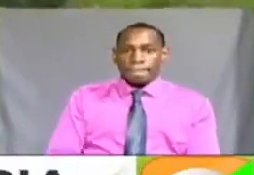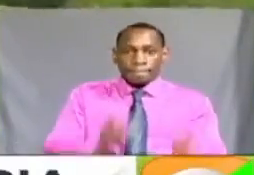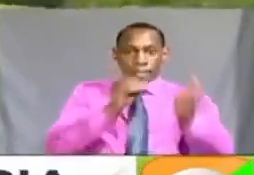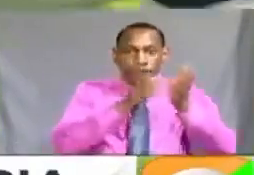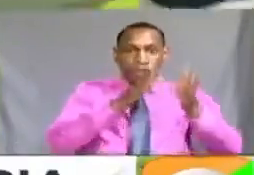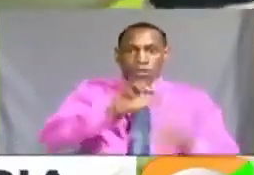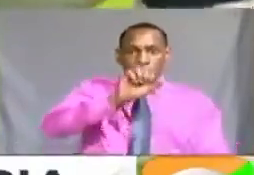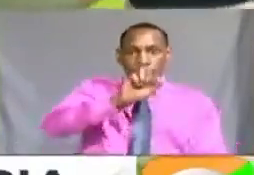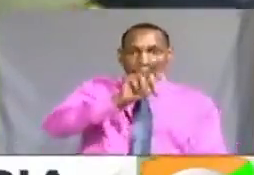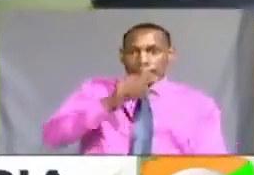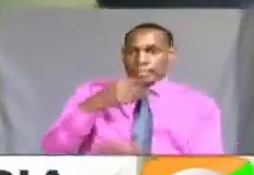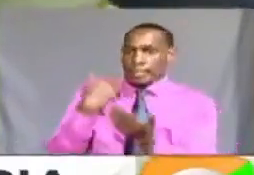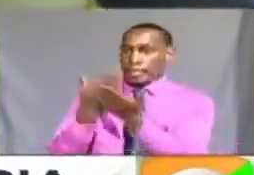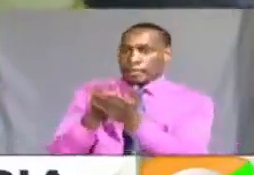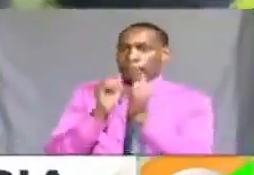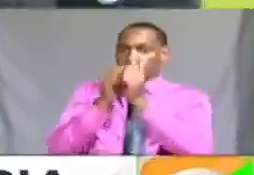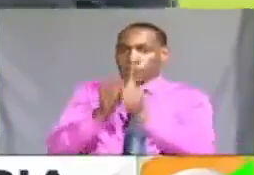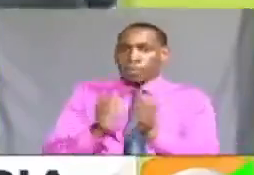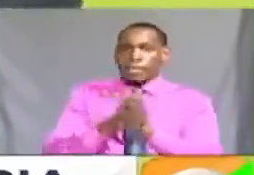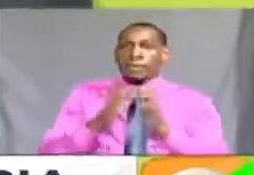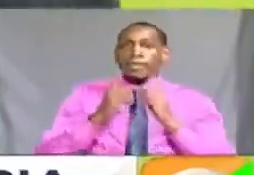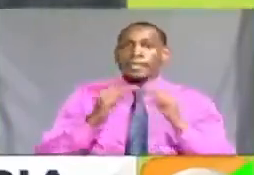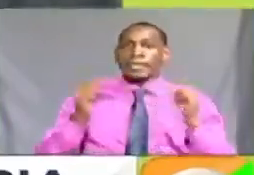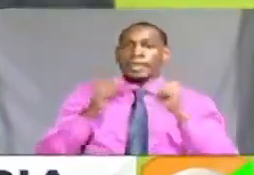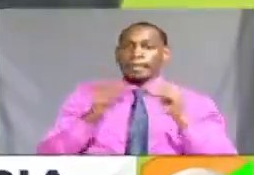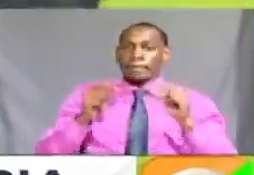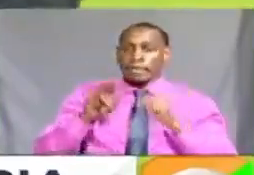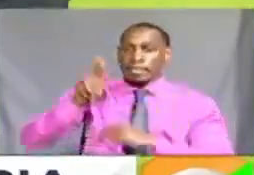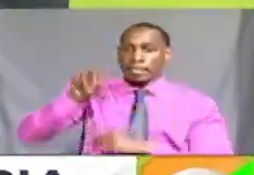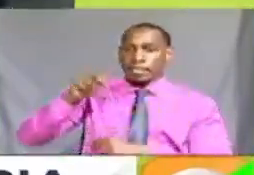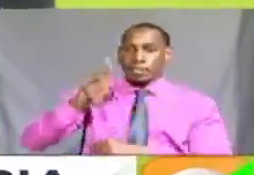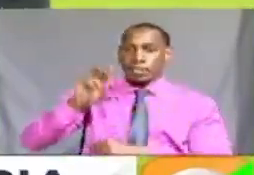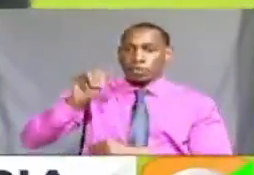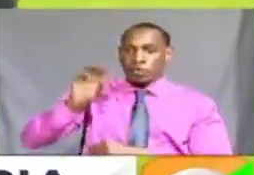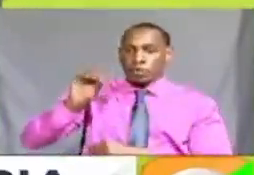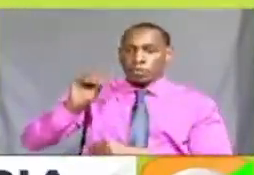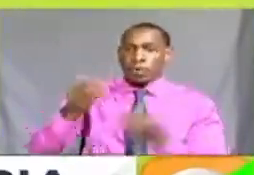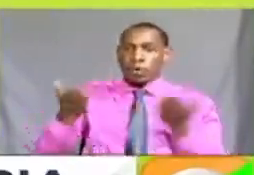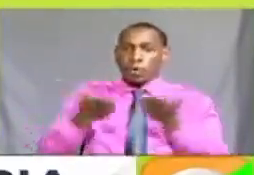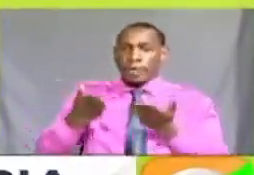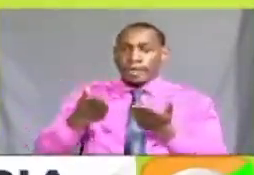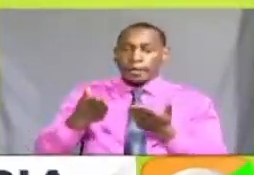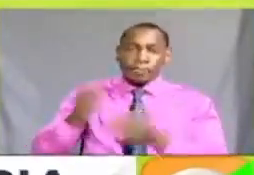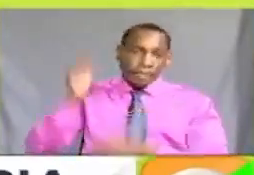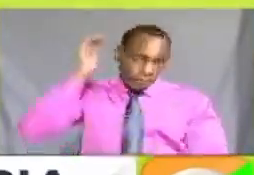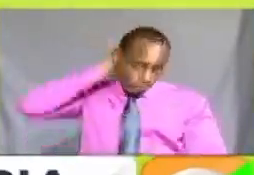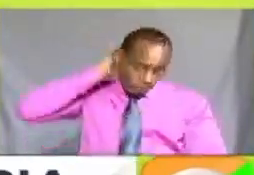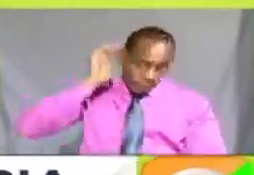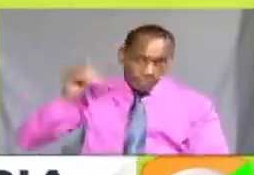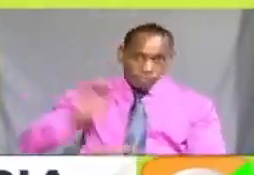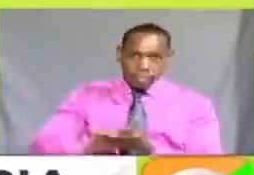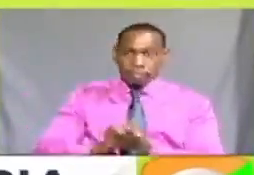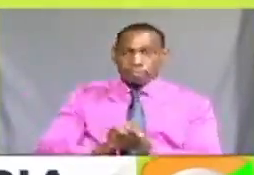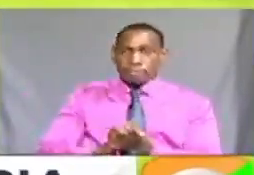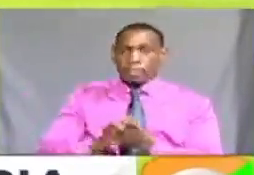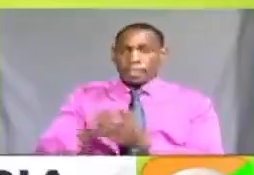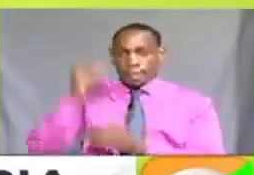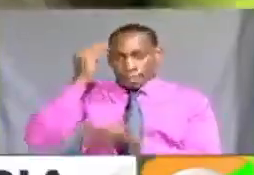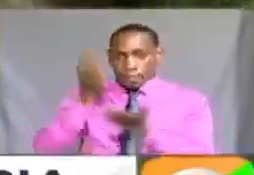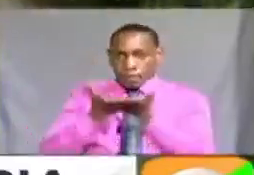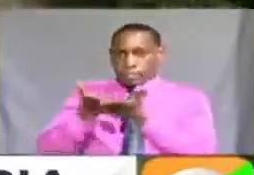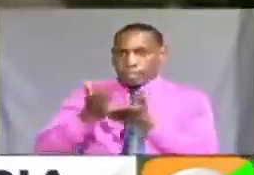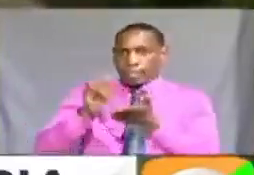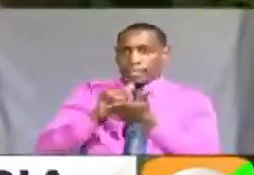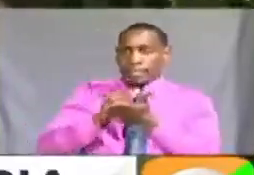2018. Dr. S.K. Macharia arrived alongside Reverend Jeremiah Ngumo at the Andakaini home in Murang’a County for the solemn ceremony